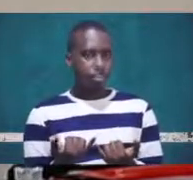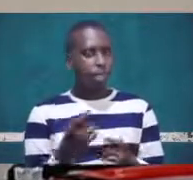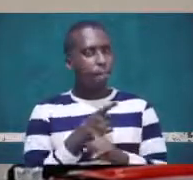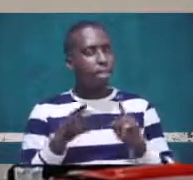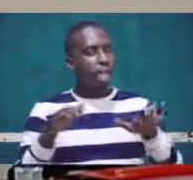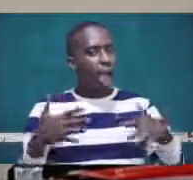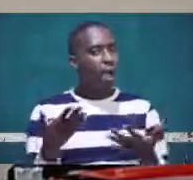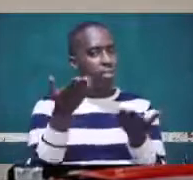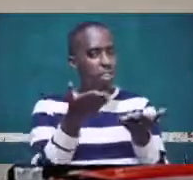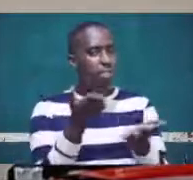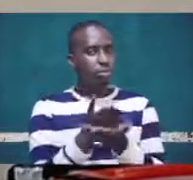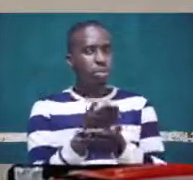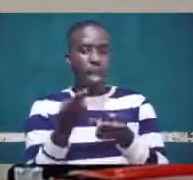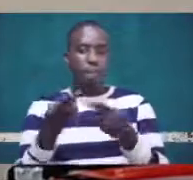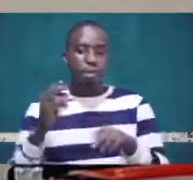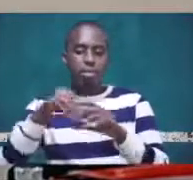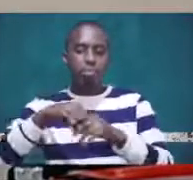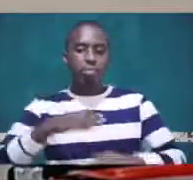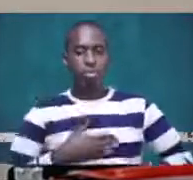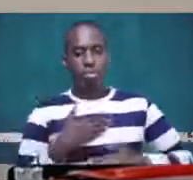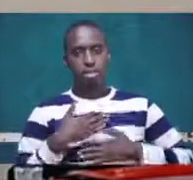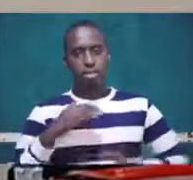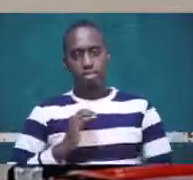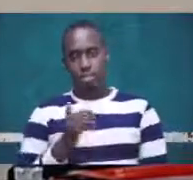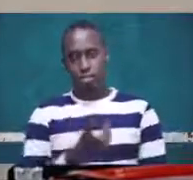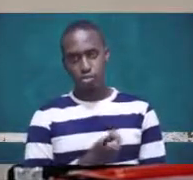But how does this actually happen within our body?